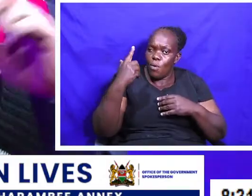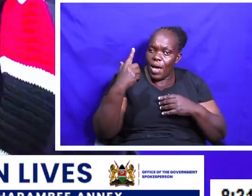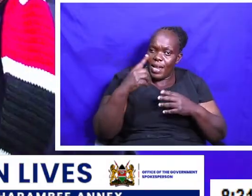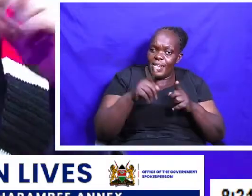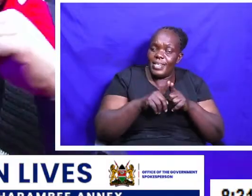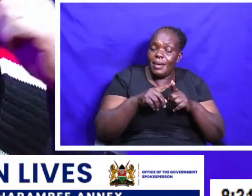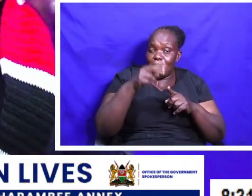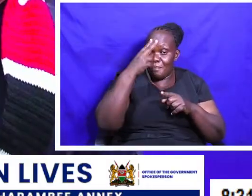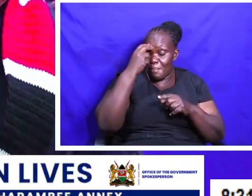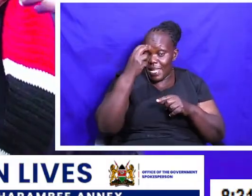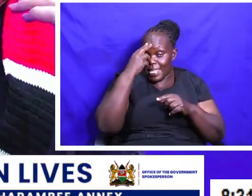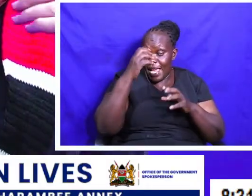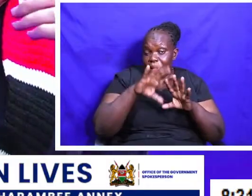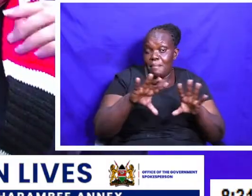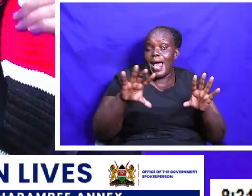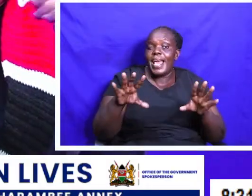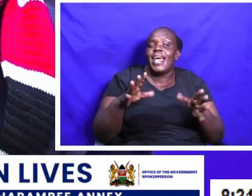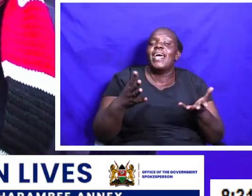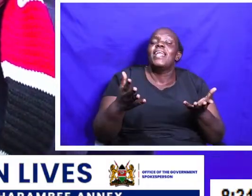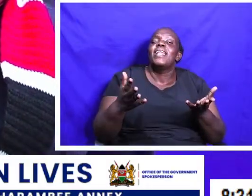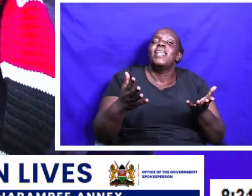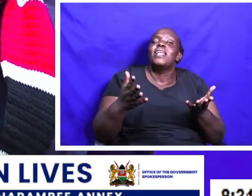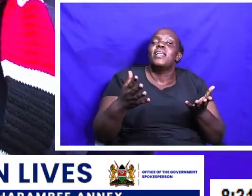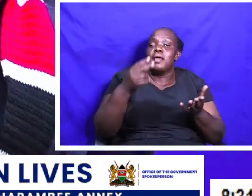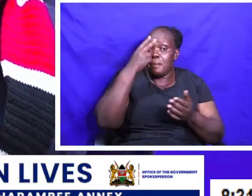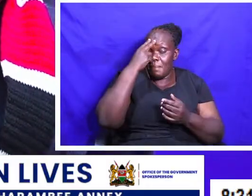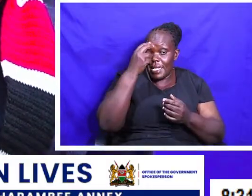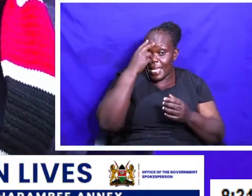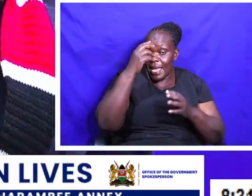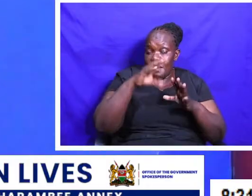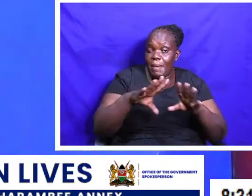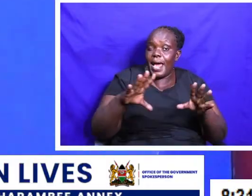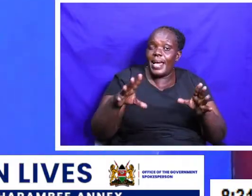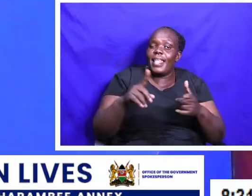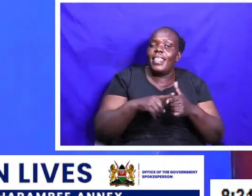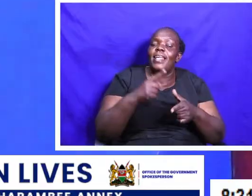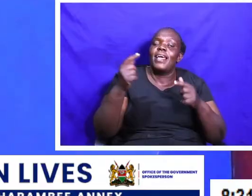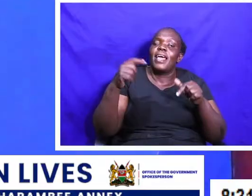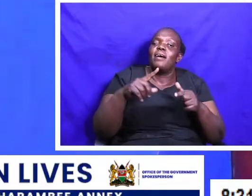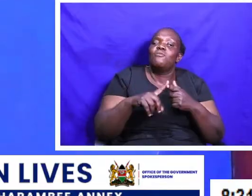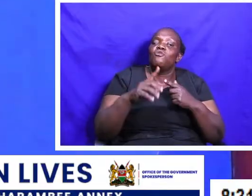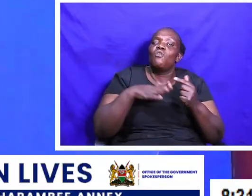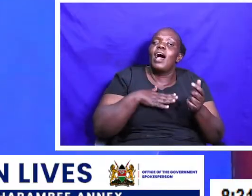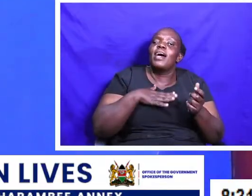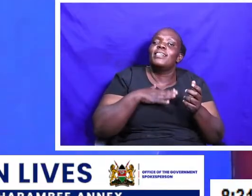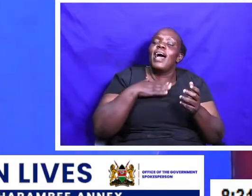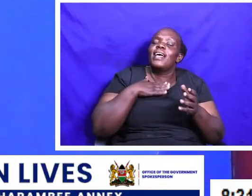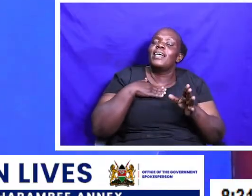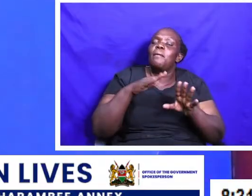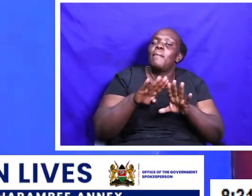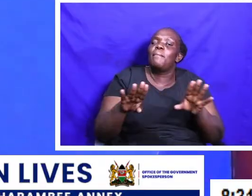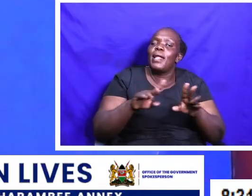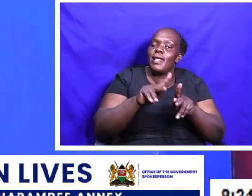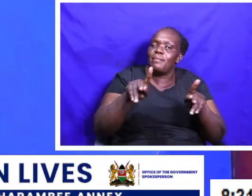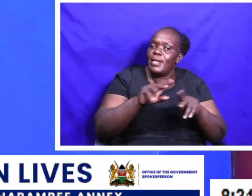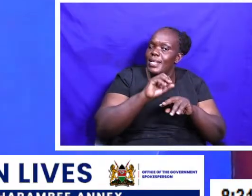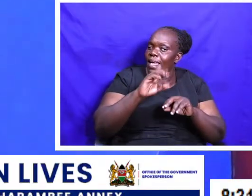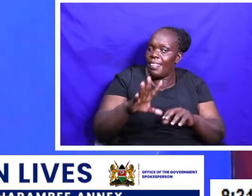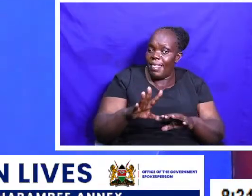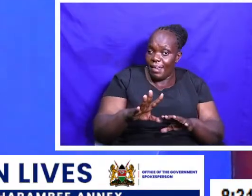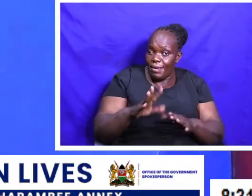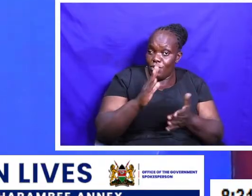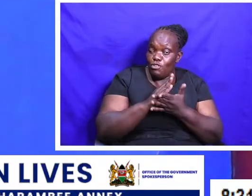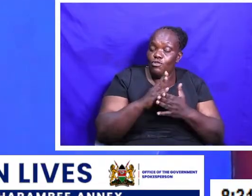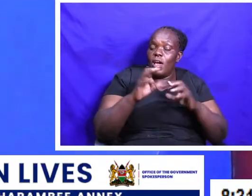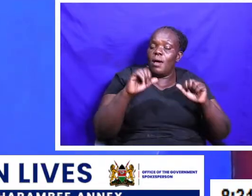the Masai market. You can mention them in passing. Number 5 is Masai market. They came to us. They don't have a permanent place. So